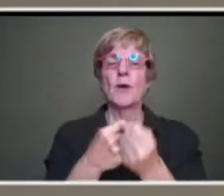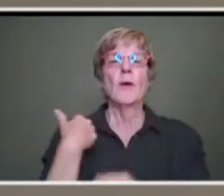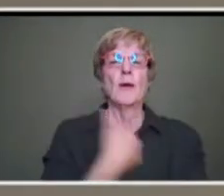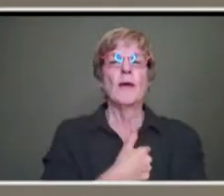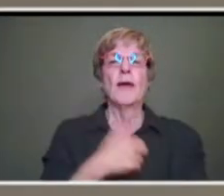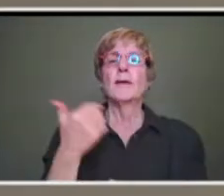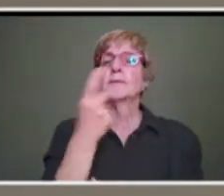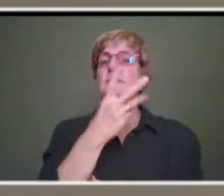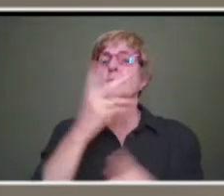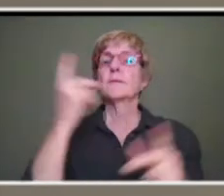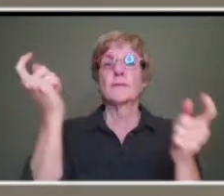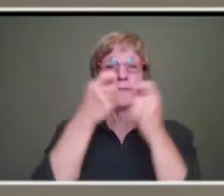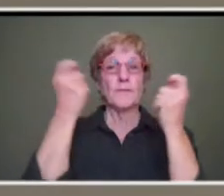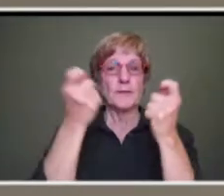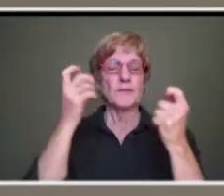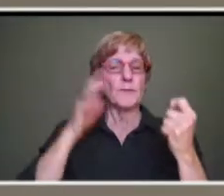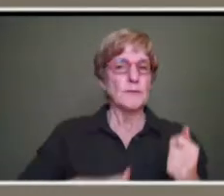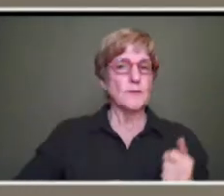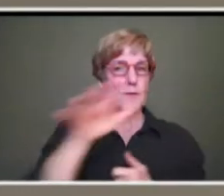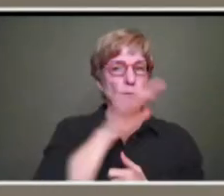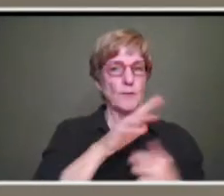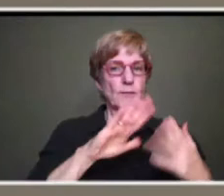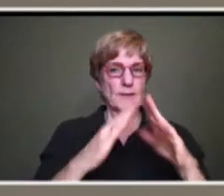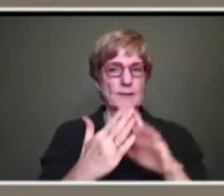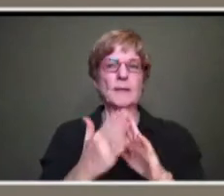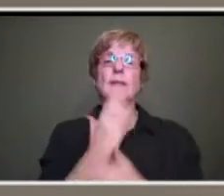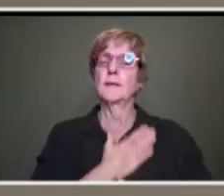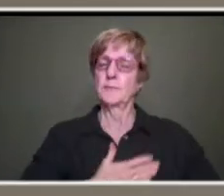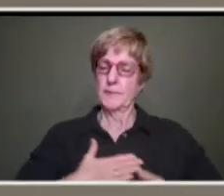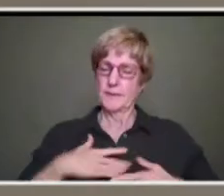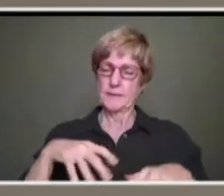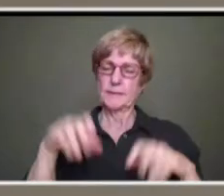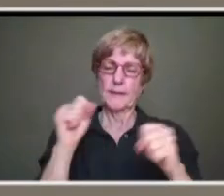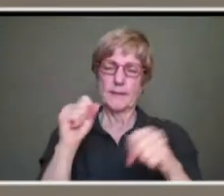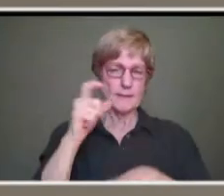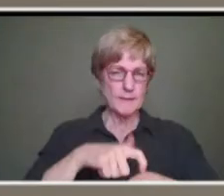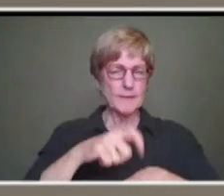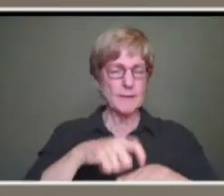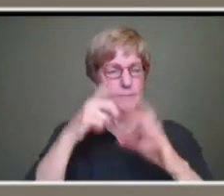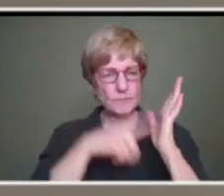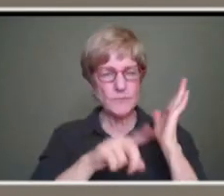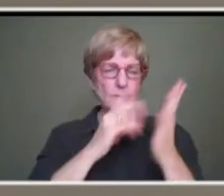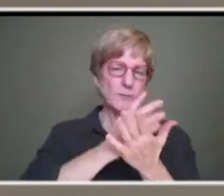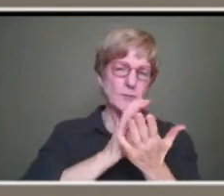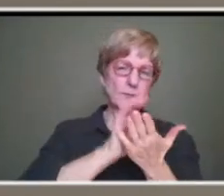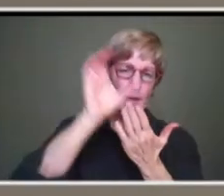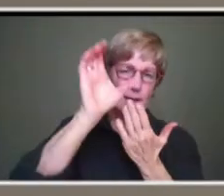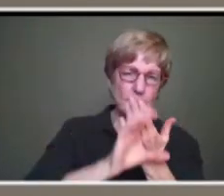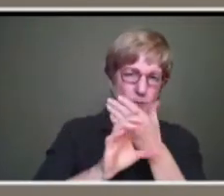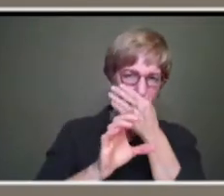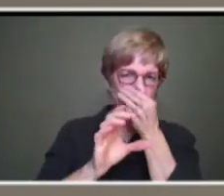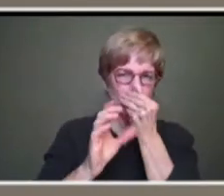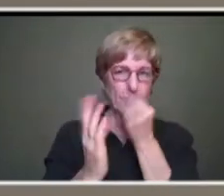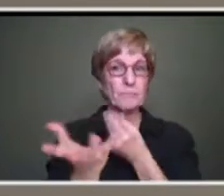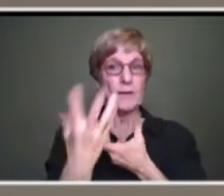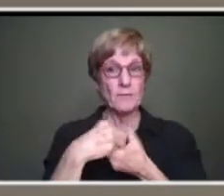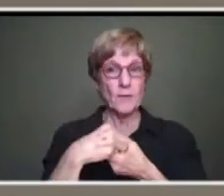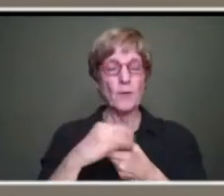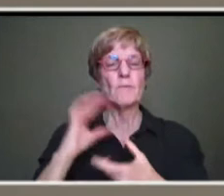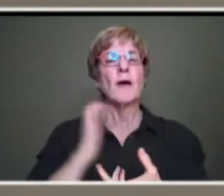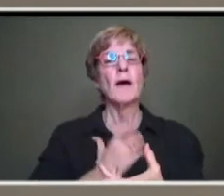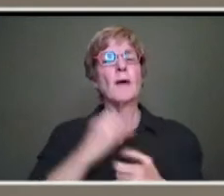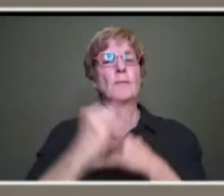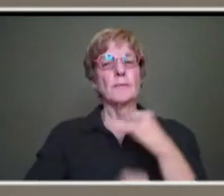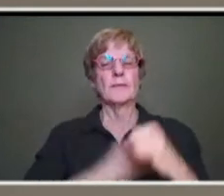festivals coming up throughout our city so please take the time to check the calendar stay engaged to learn of our International